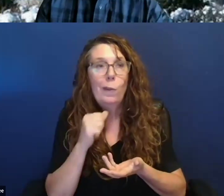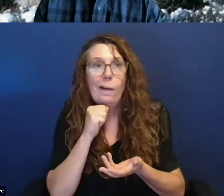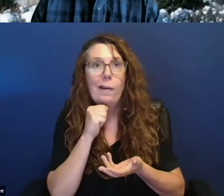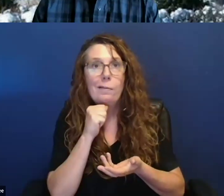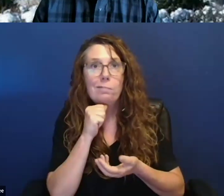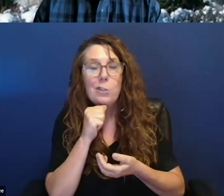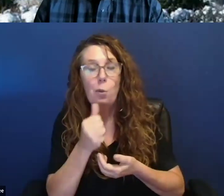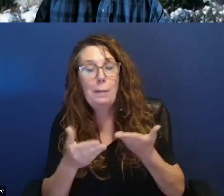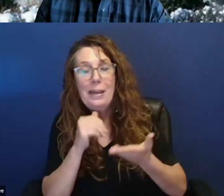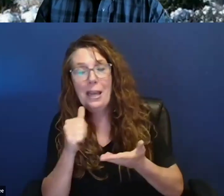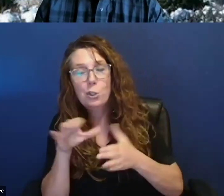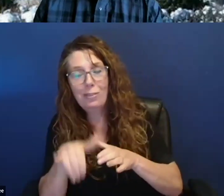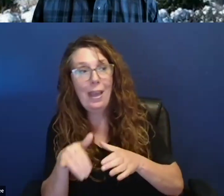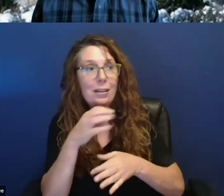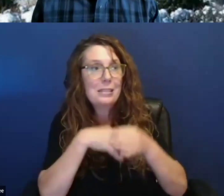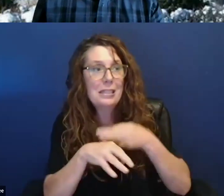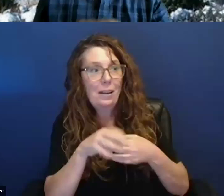engaging in research opportunities.